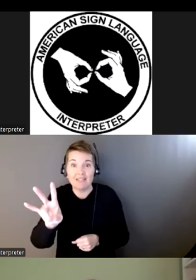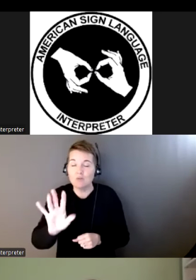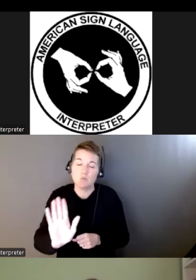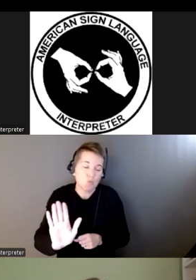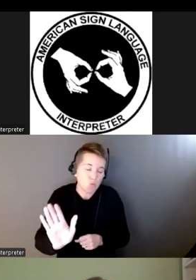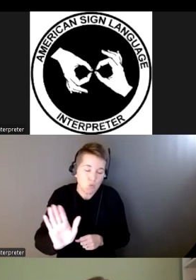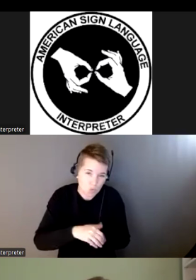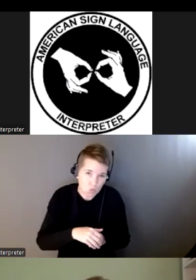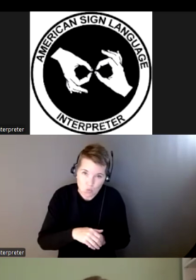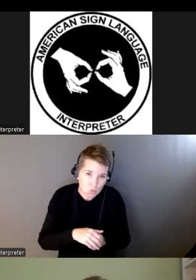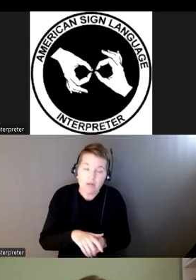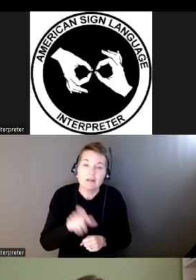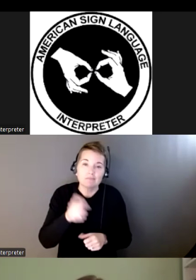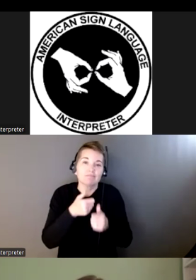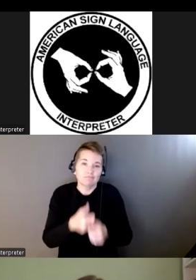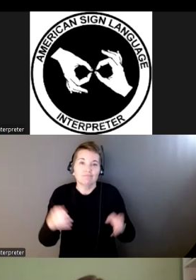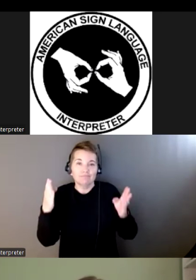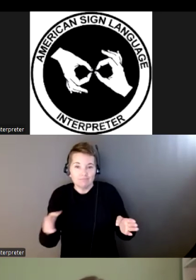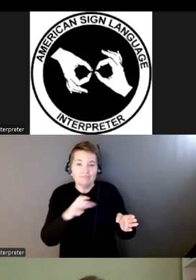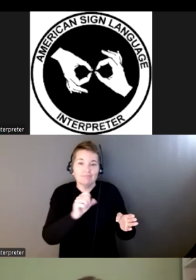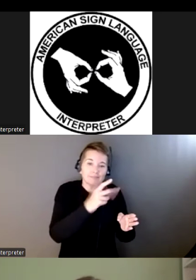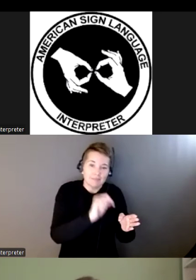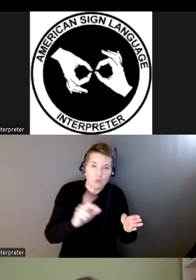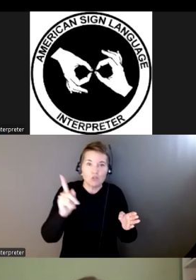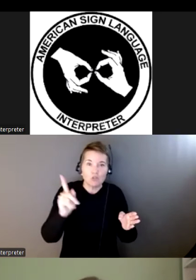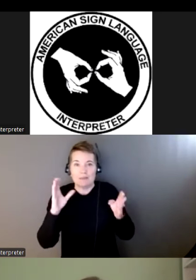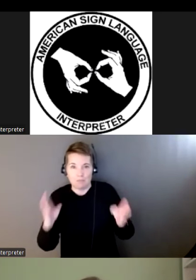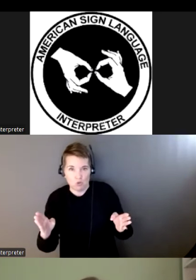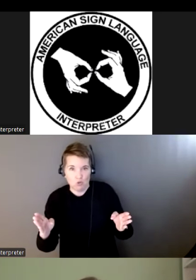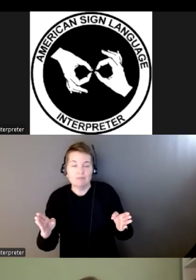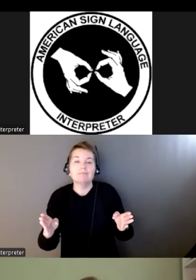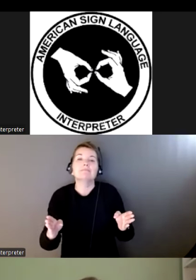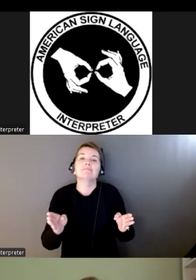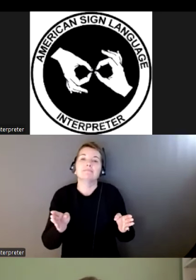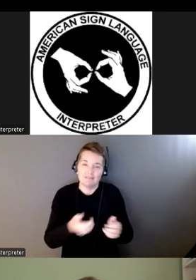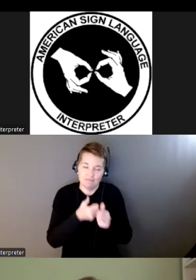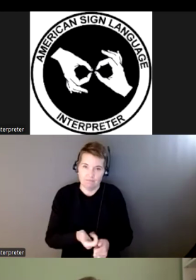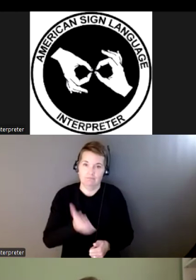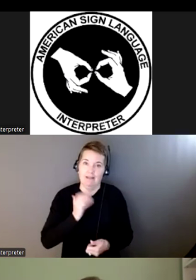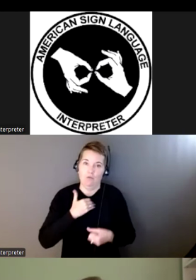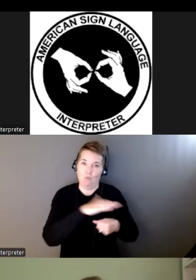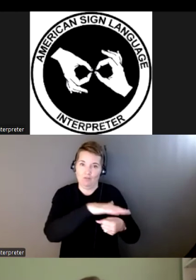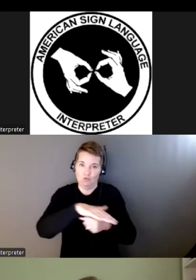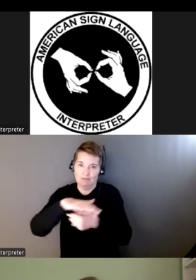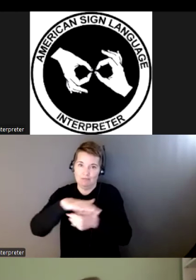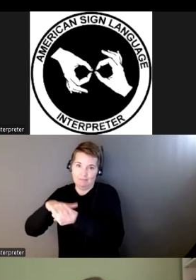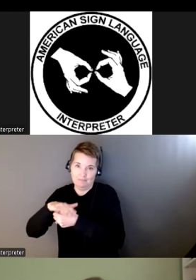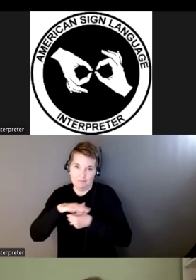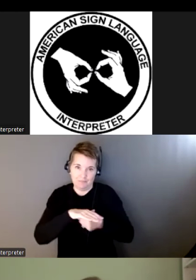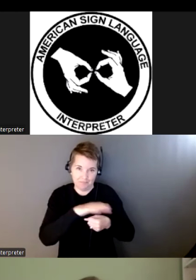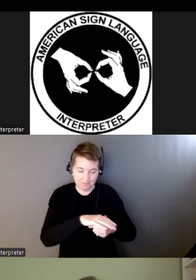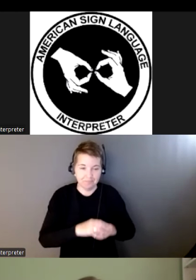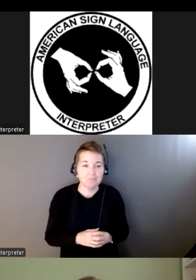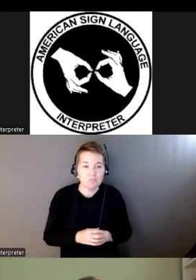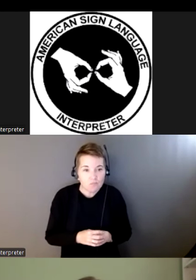also for, for the time frame. So community engagement is a requirement